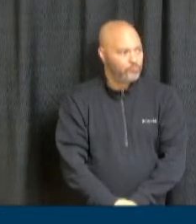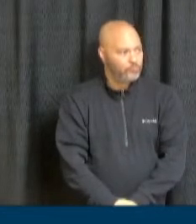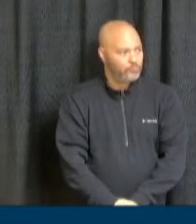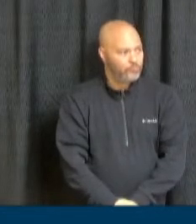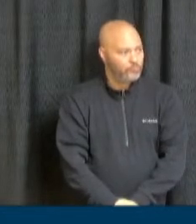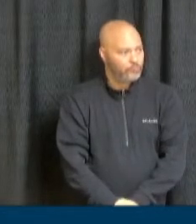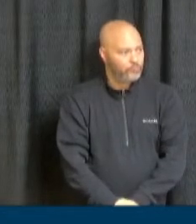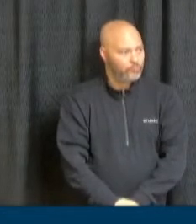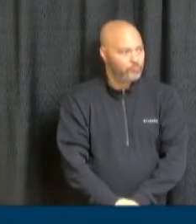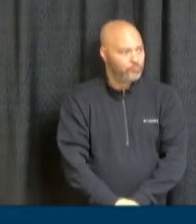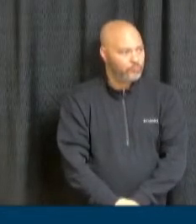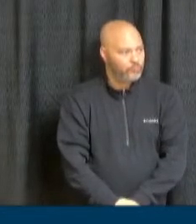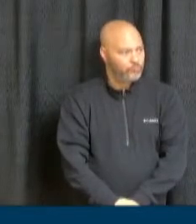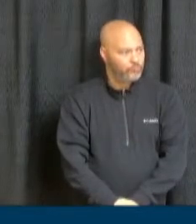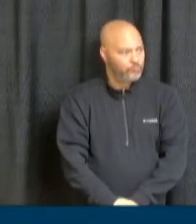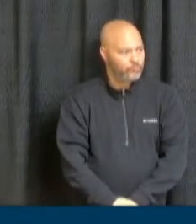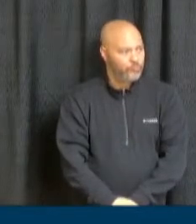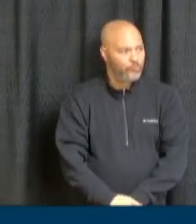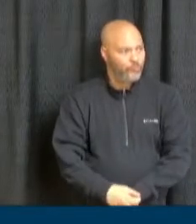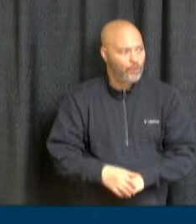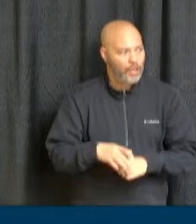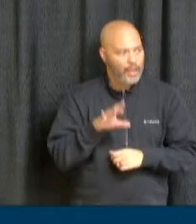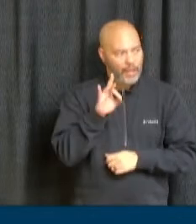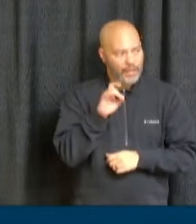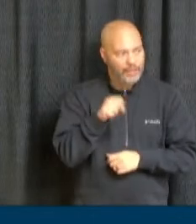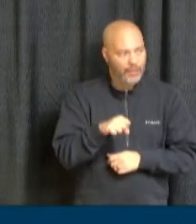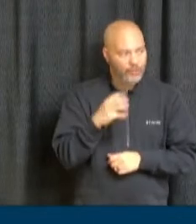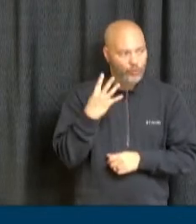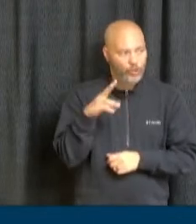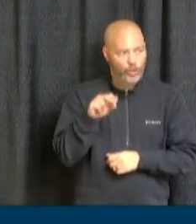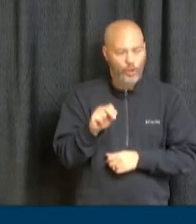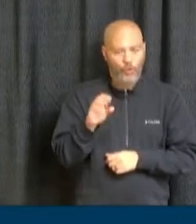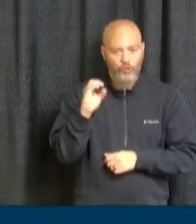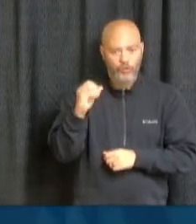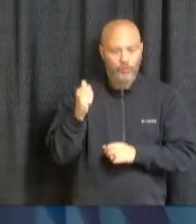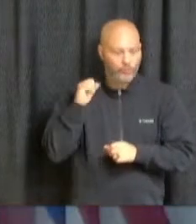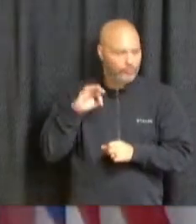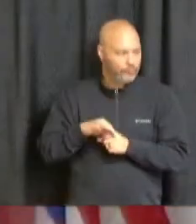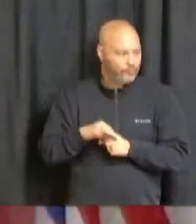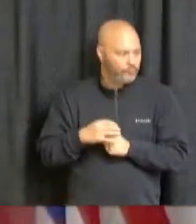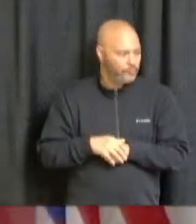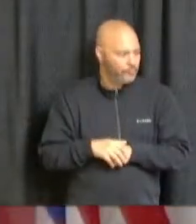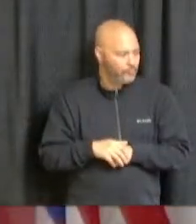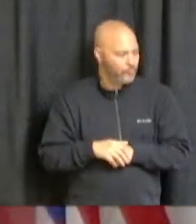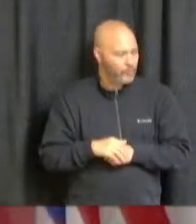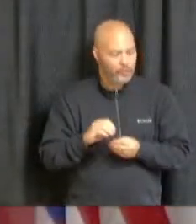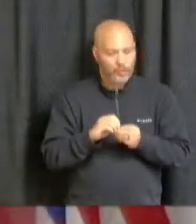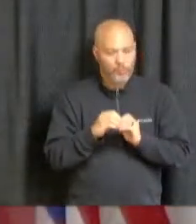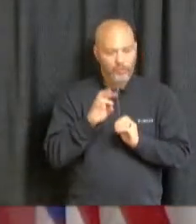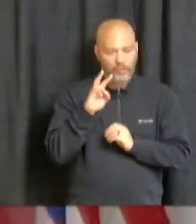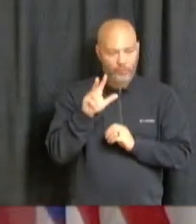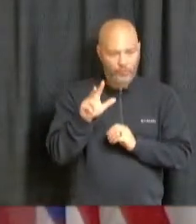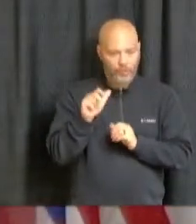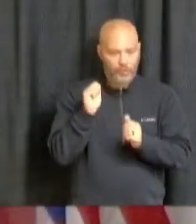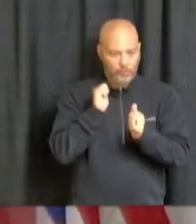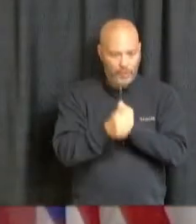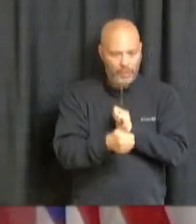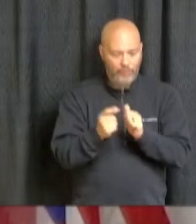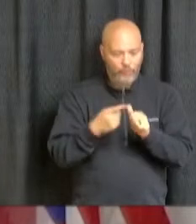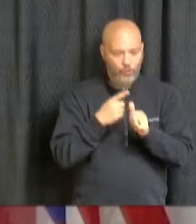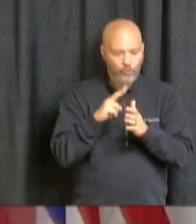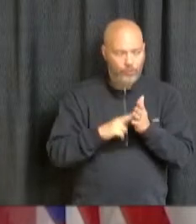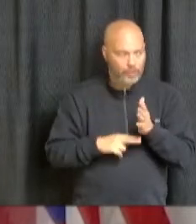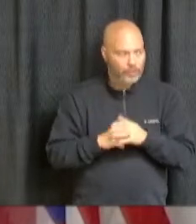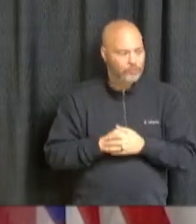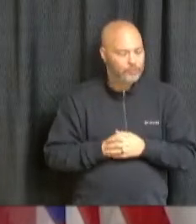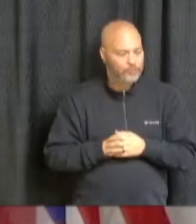to change their vote? Madam Clerk, take the vote. 8 yes, 4 no, 0 abstain. Ordinance 73 is passed. First